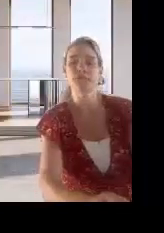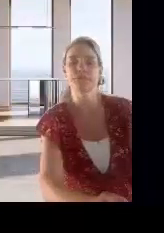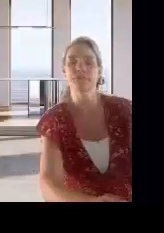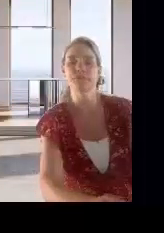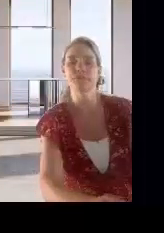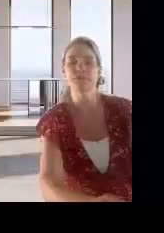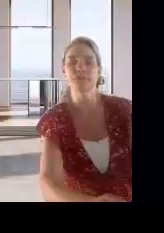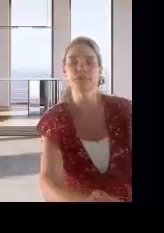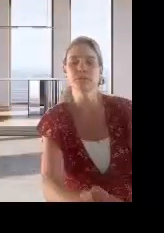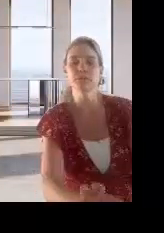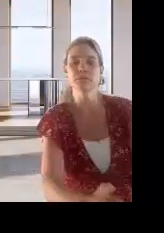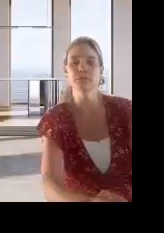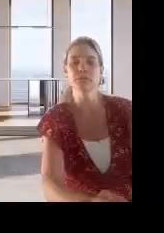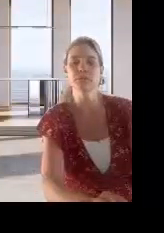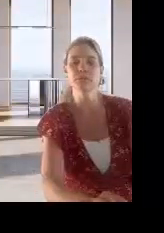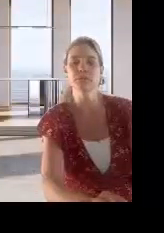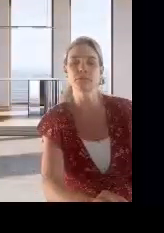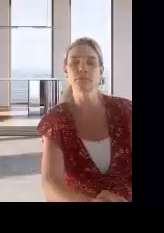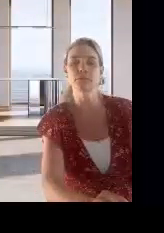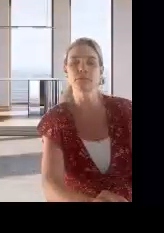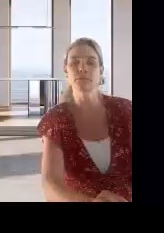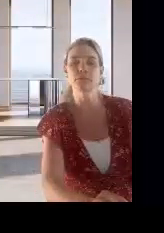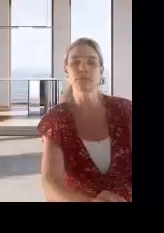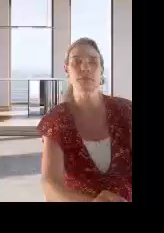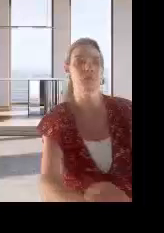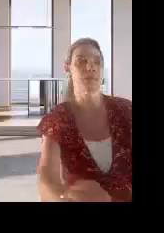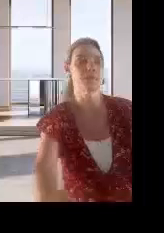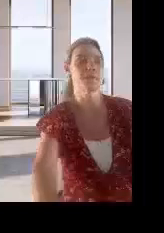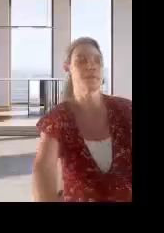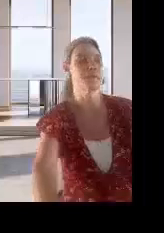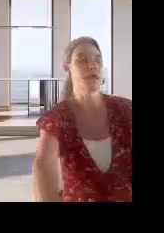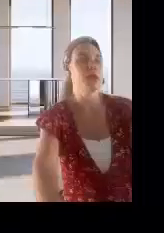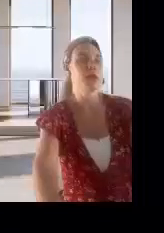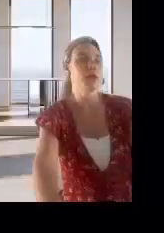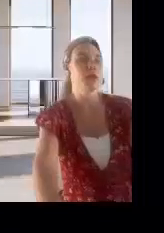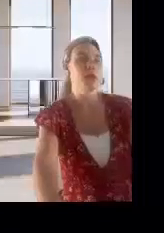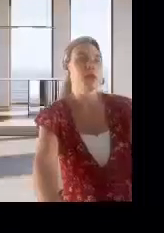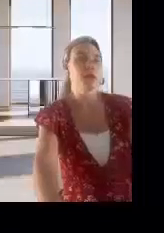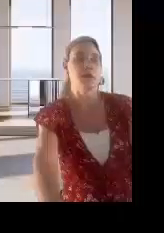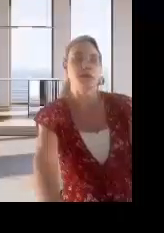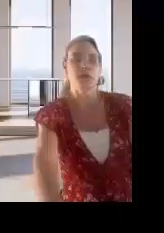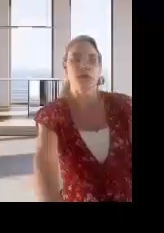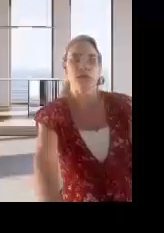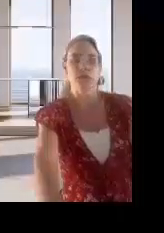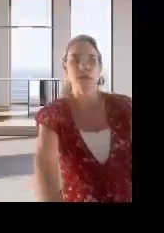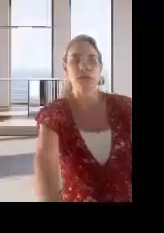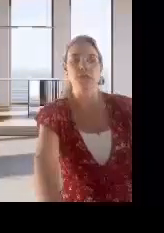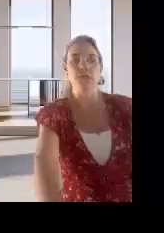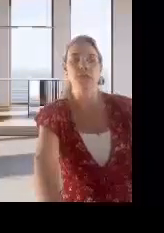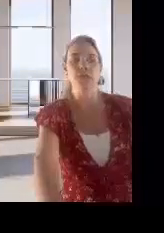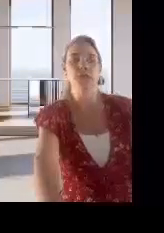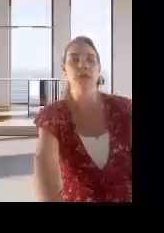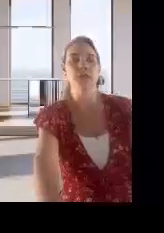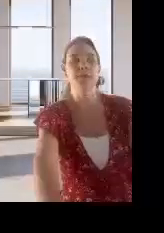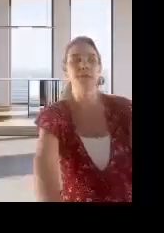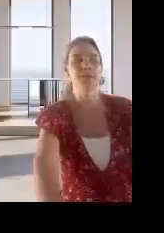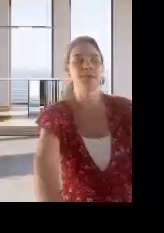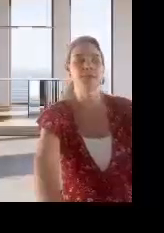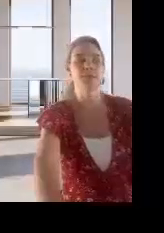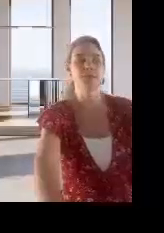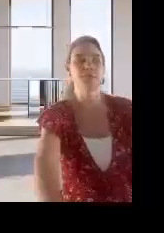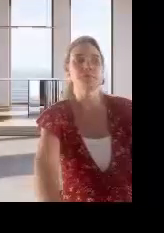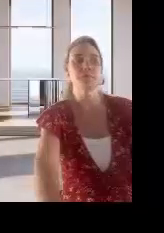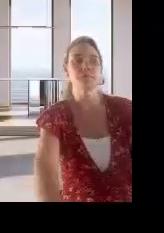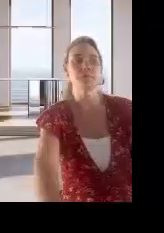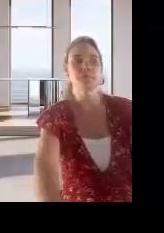what we have, if anything, right now in terms of coaches or resource to help bolster that trend. And through